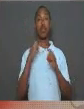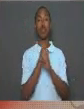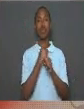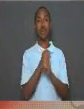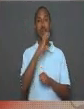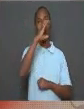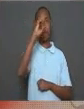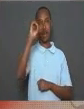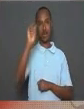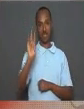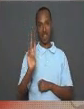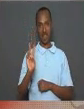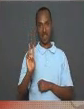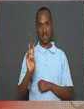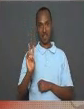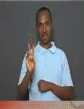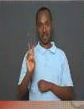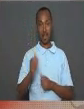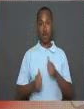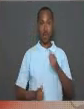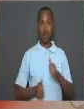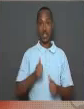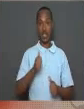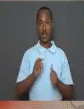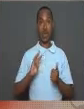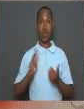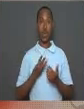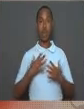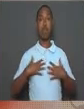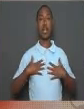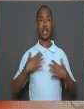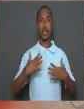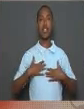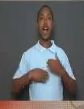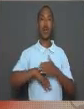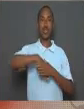carbon dioxide, which we breathe out.